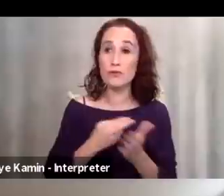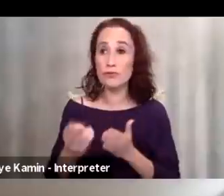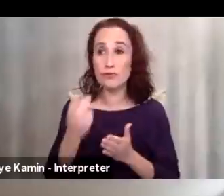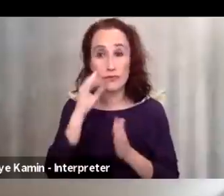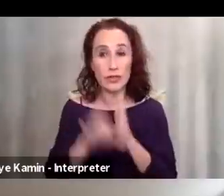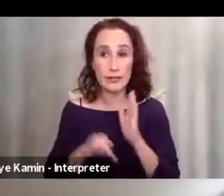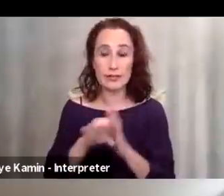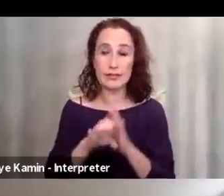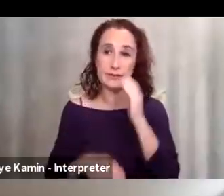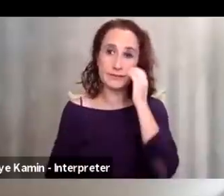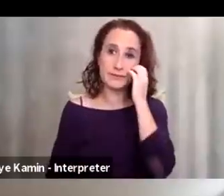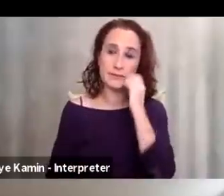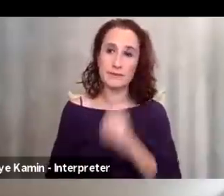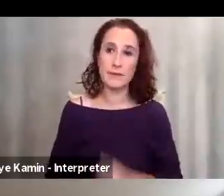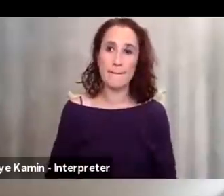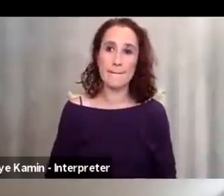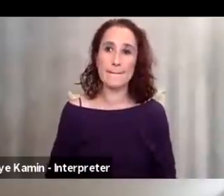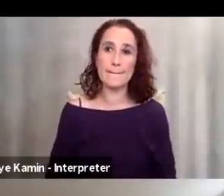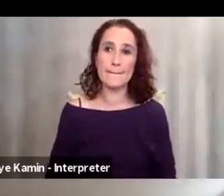character.